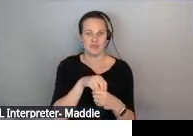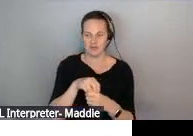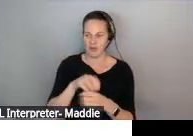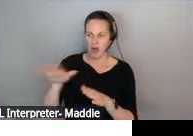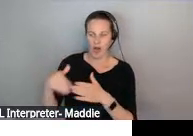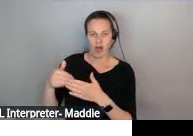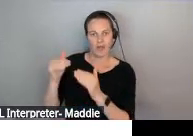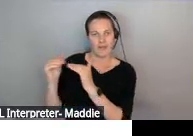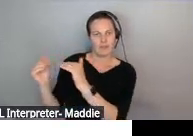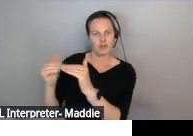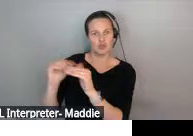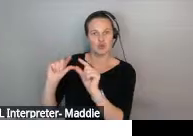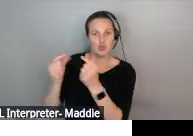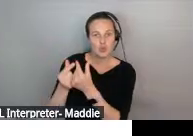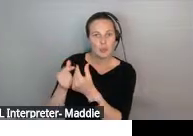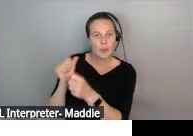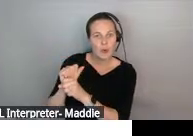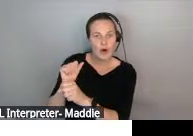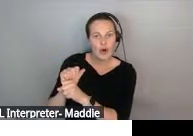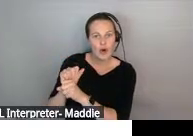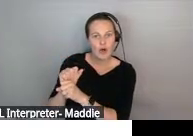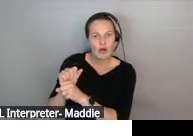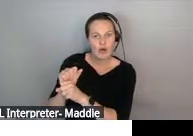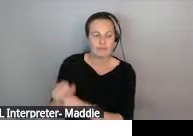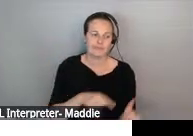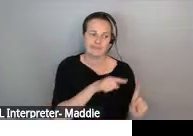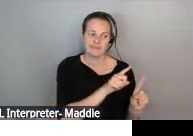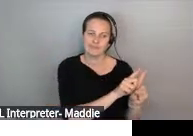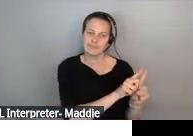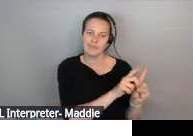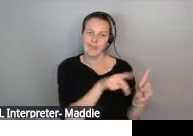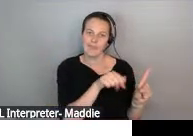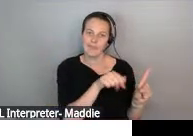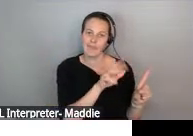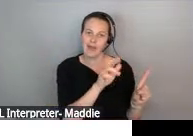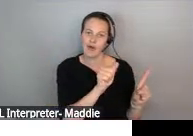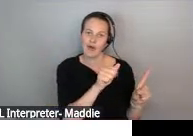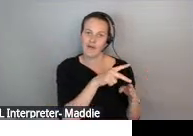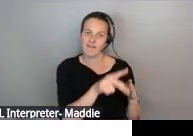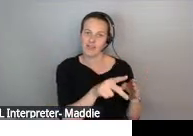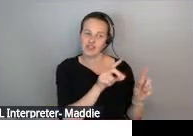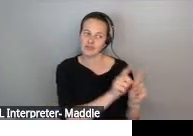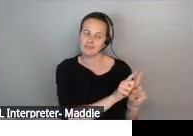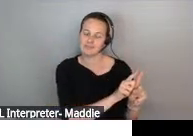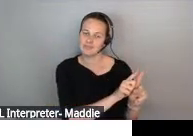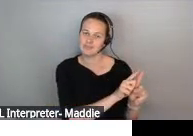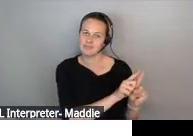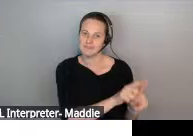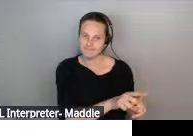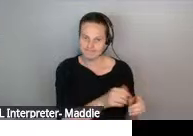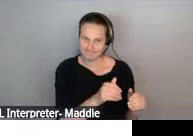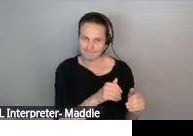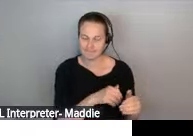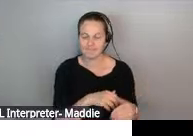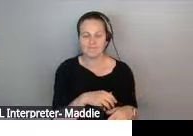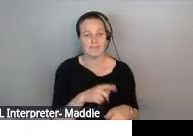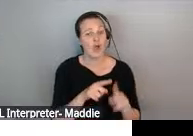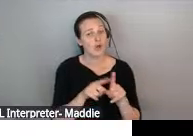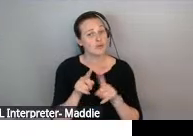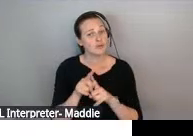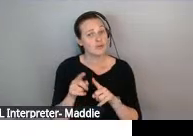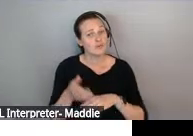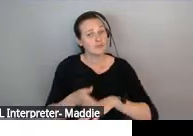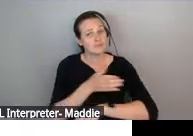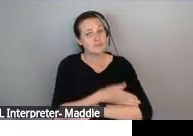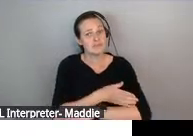in a group, my student was with the paraprofessional going over the information. It also increases independence.